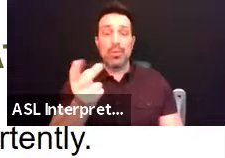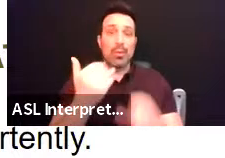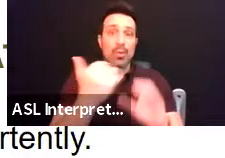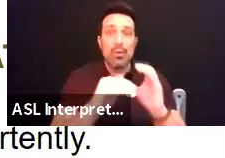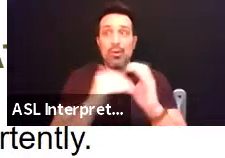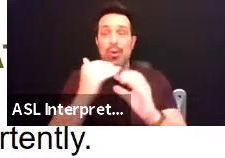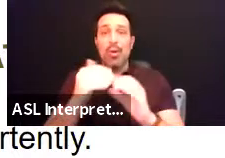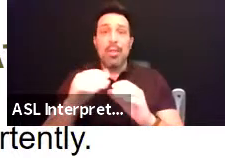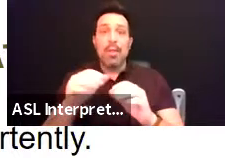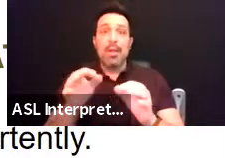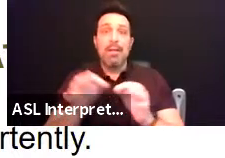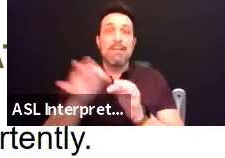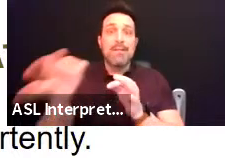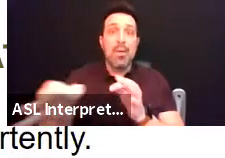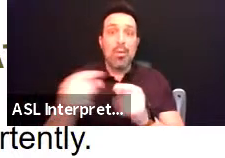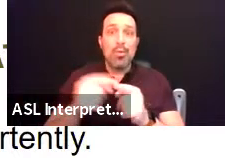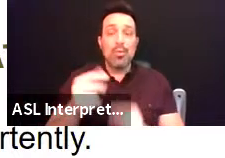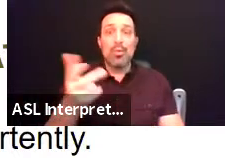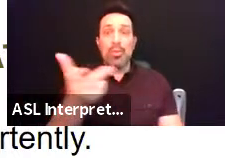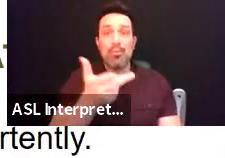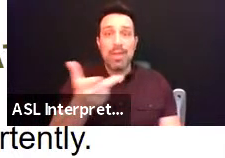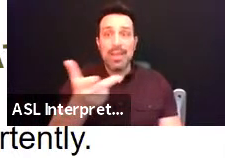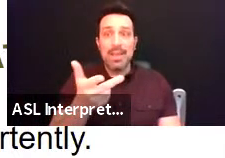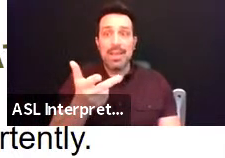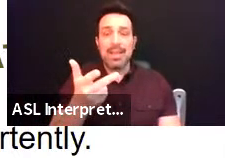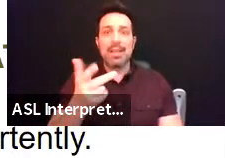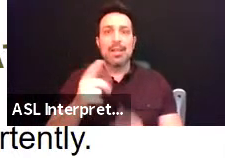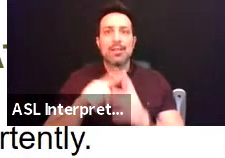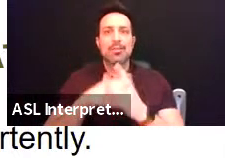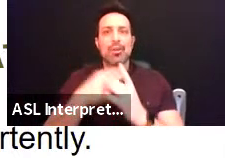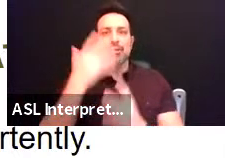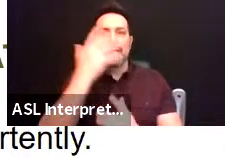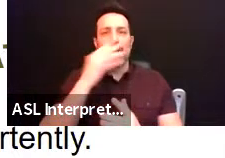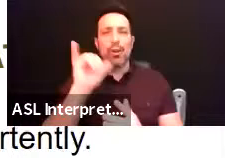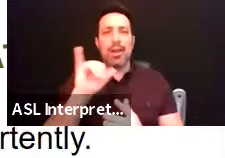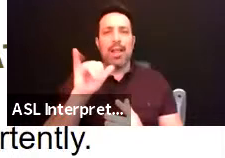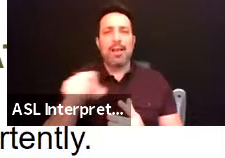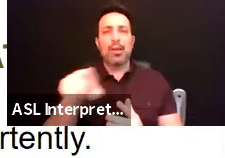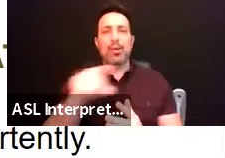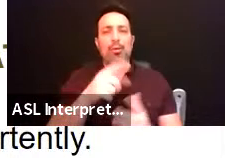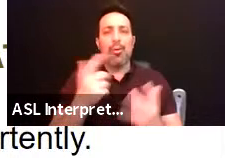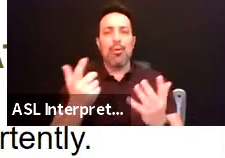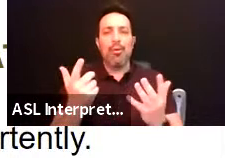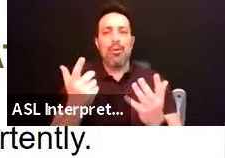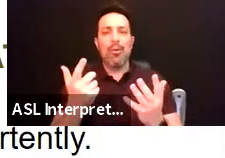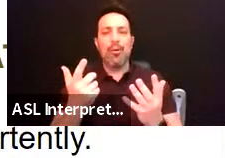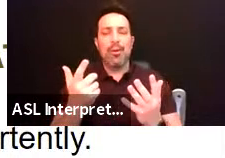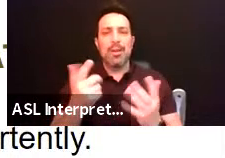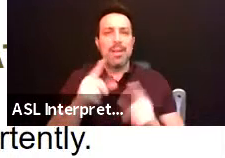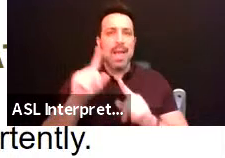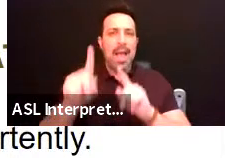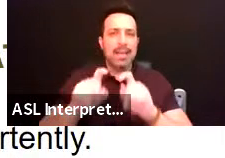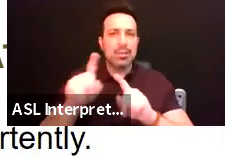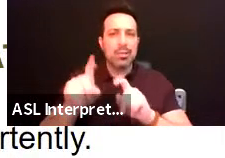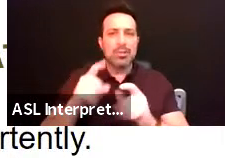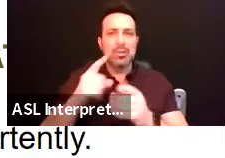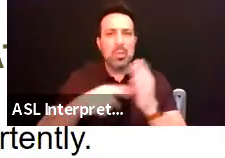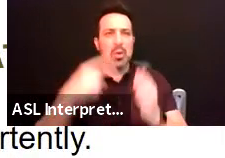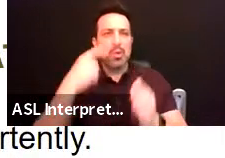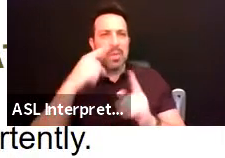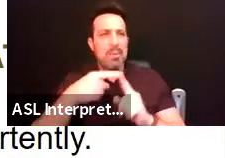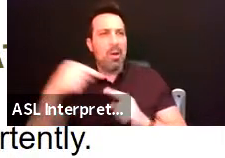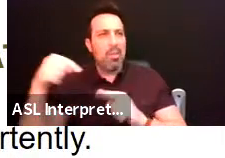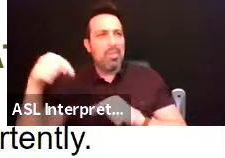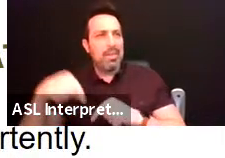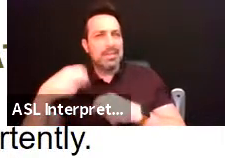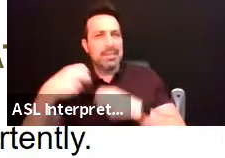forward it to three of you, and it starts to look like you are asking questions, what do you think of this